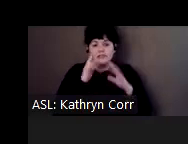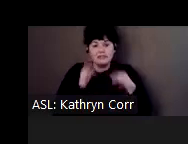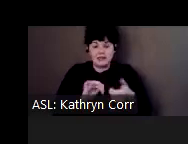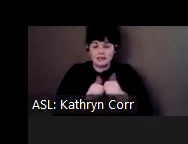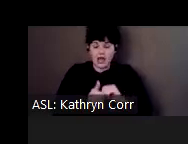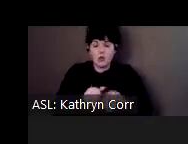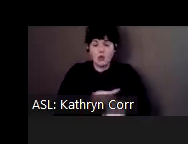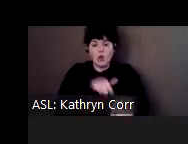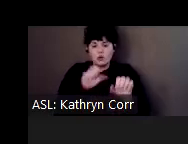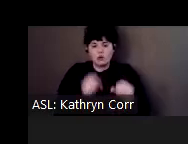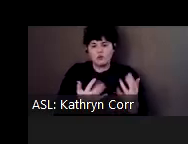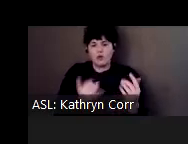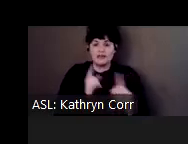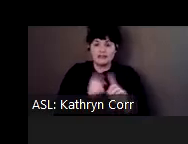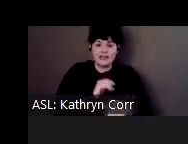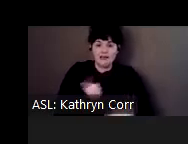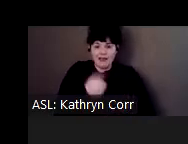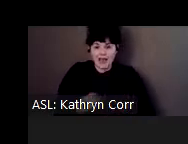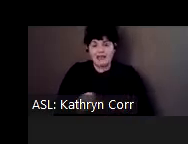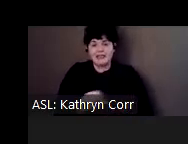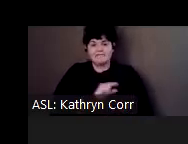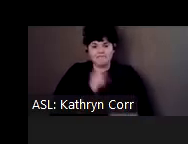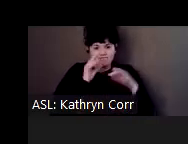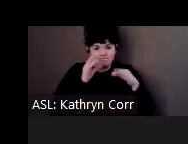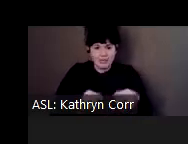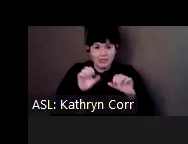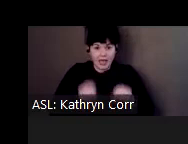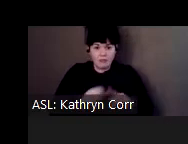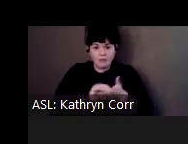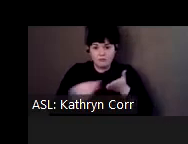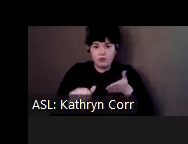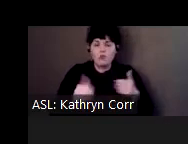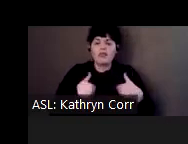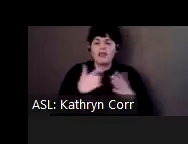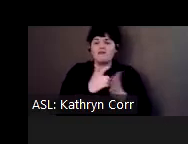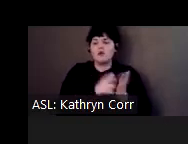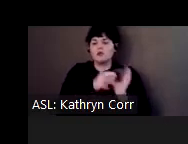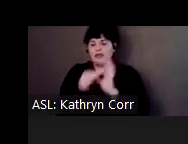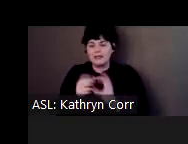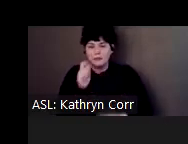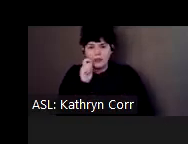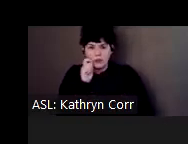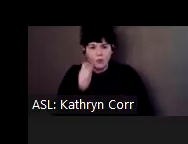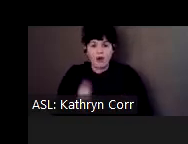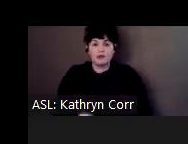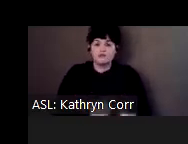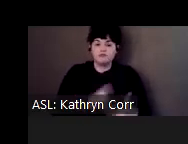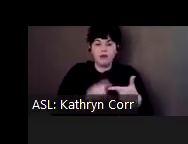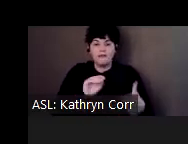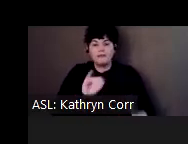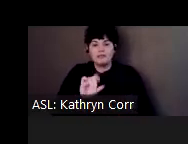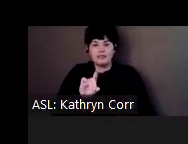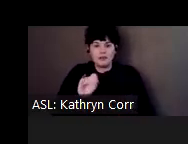set aside. There are laws related to marijuana convictions, misdemeanors, felonies, and special rules